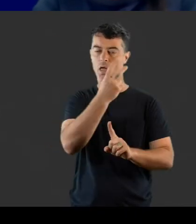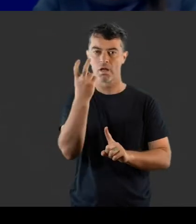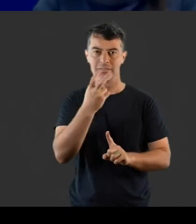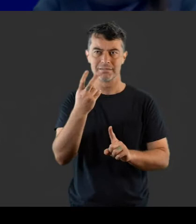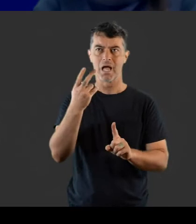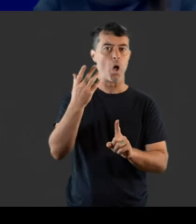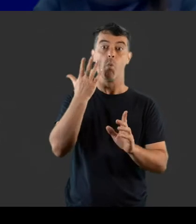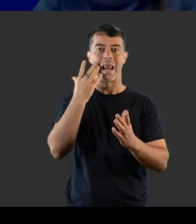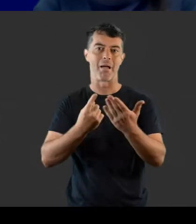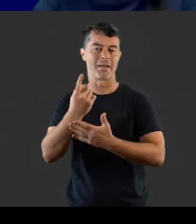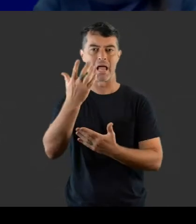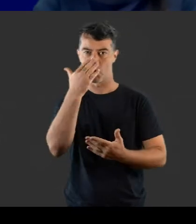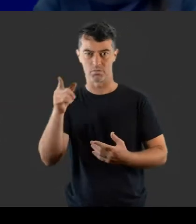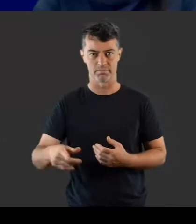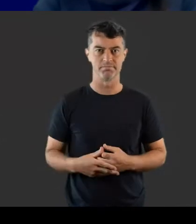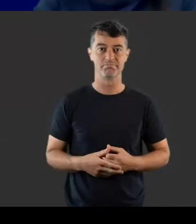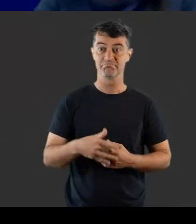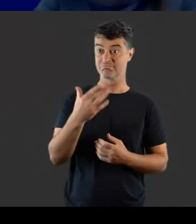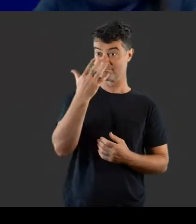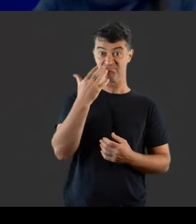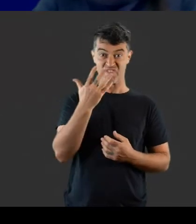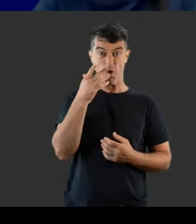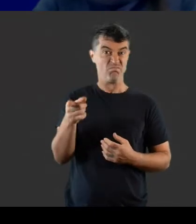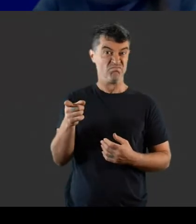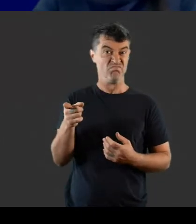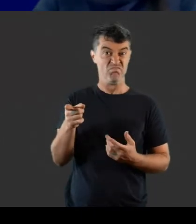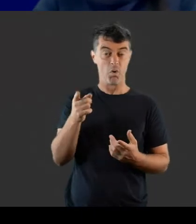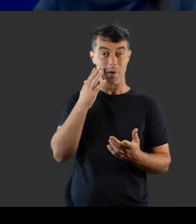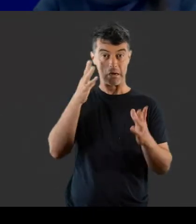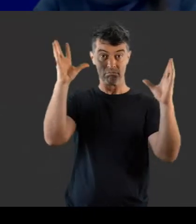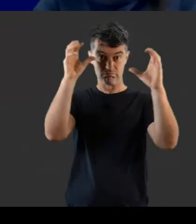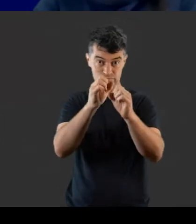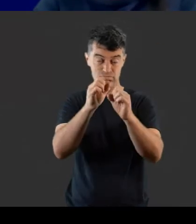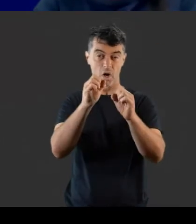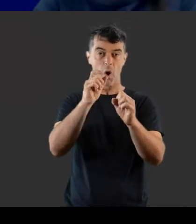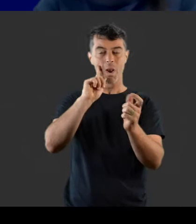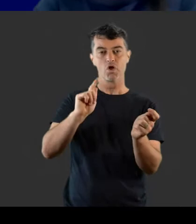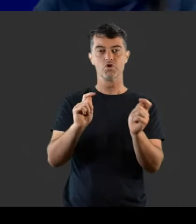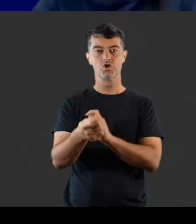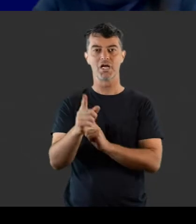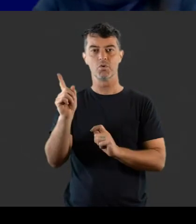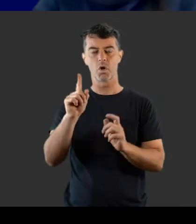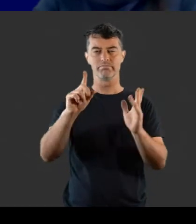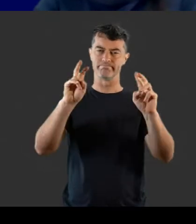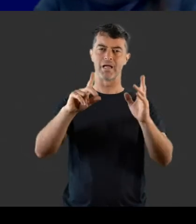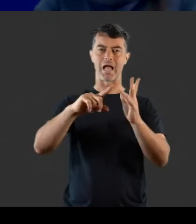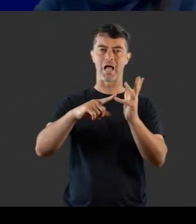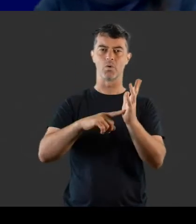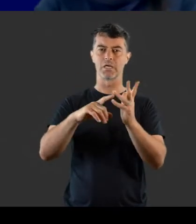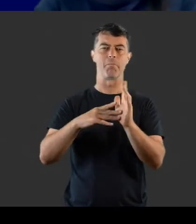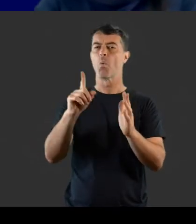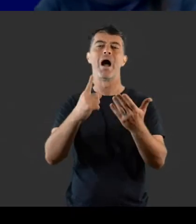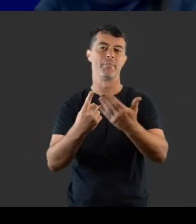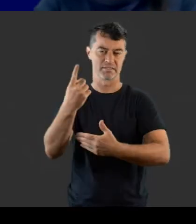the impairment. The age of the individual at the time when the impairment occurred will alter the outcome.